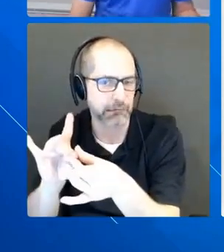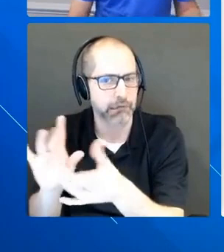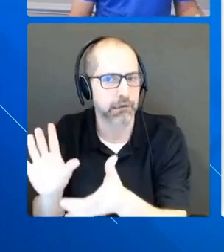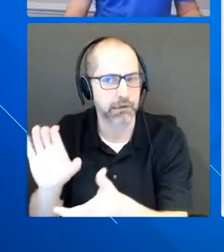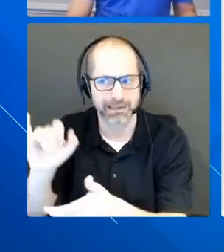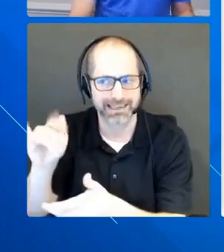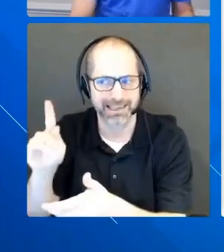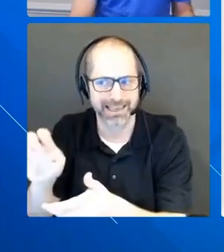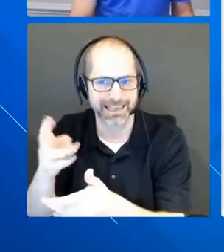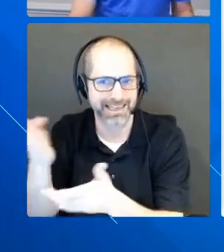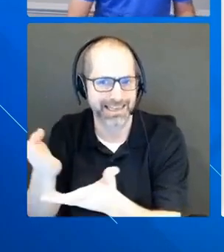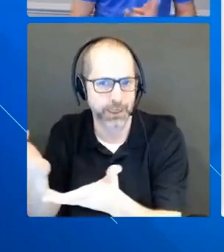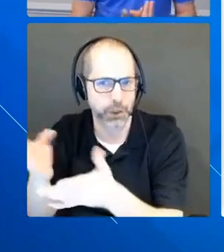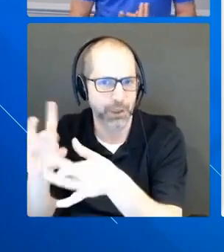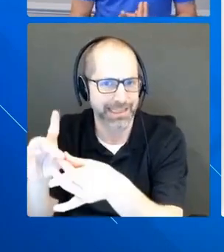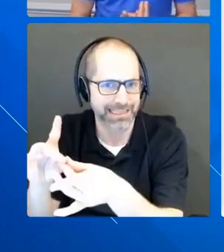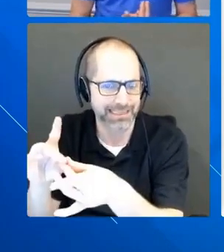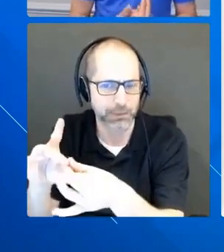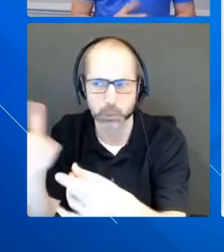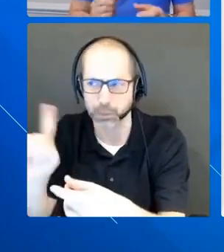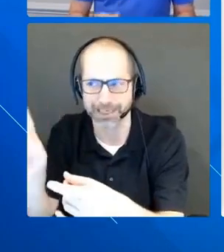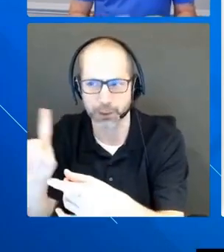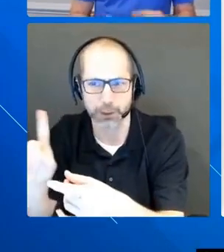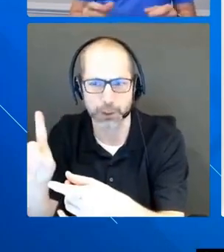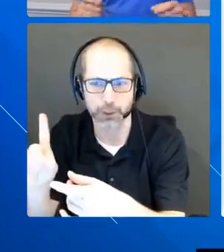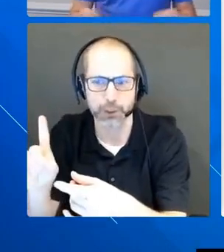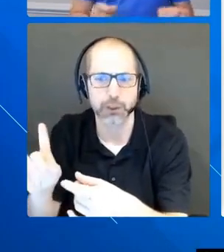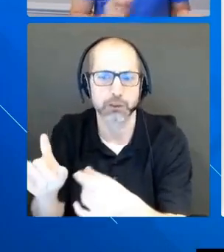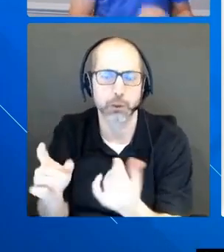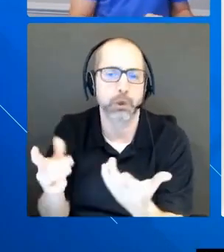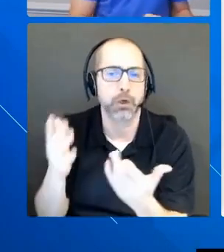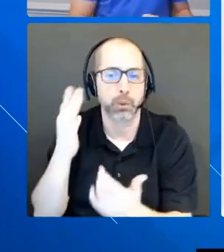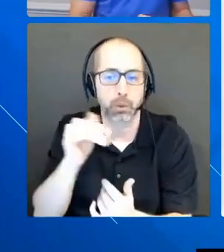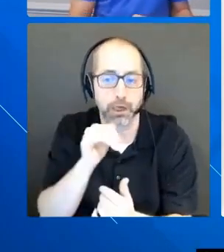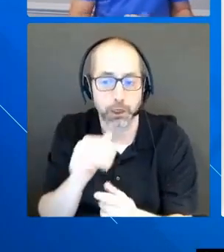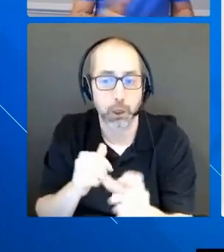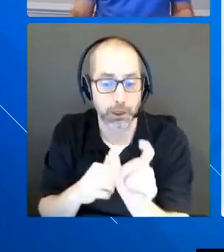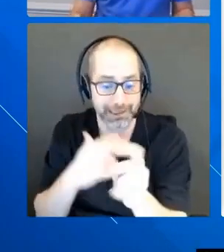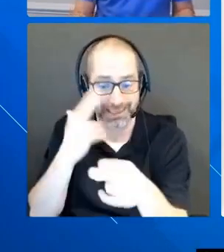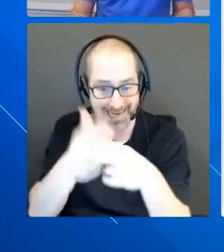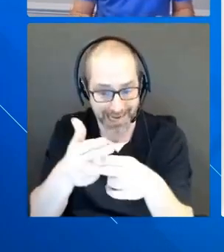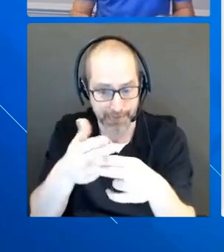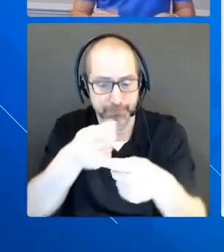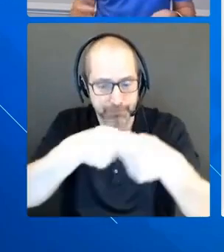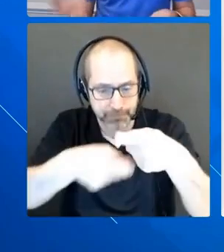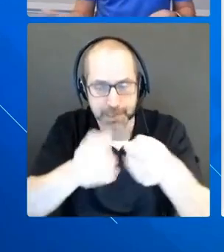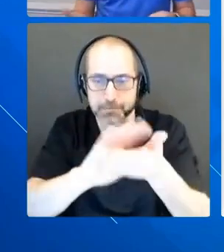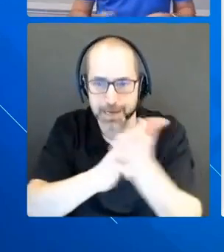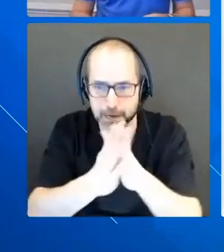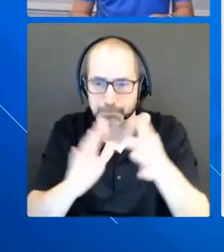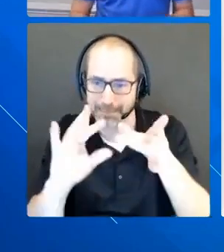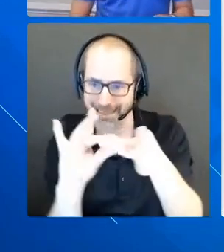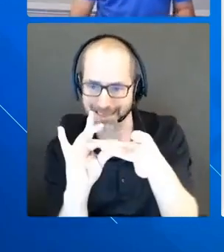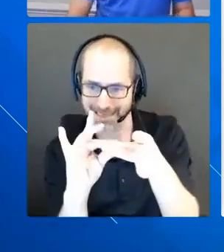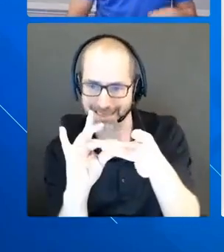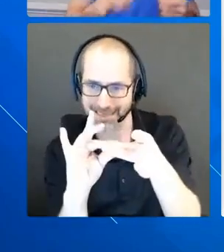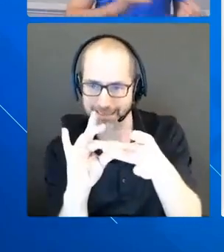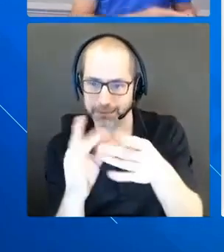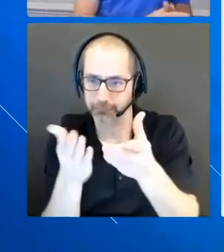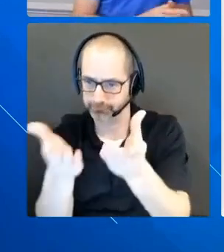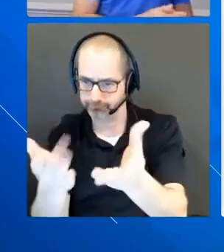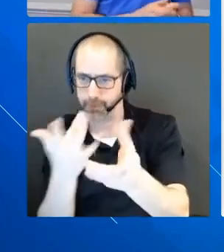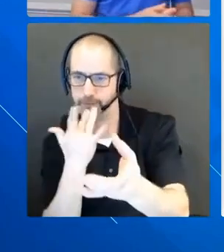here is. All I hear is click here. So why not make the links the name of the target page? In this case, I would hear instead of click here link, I would